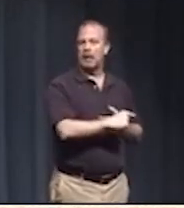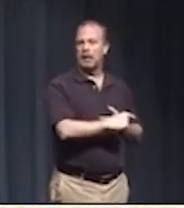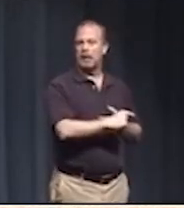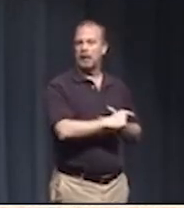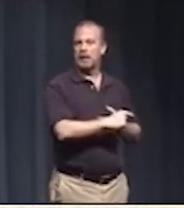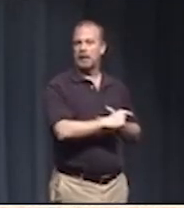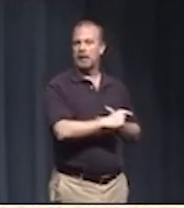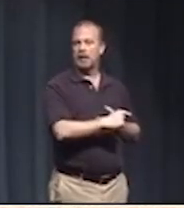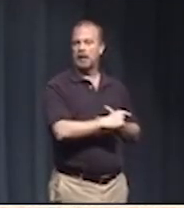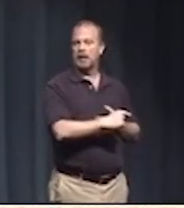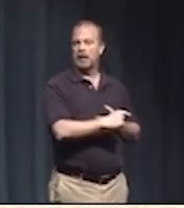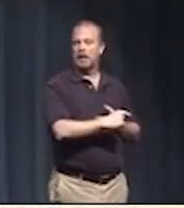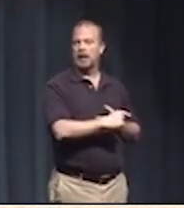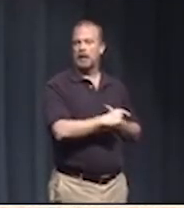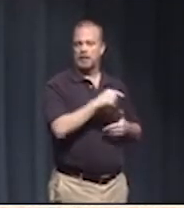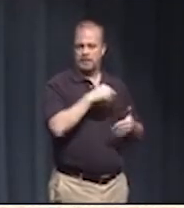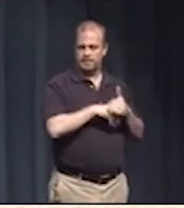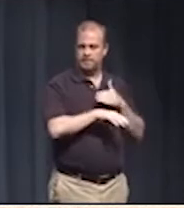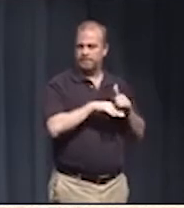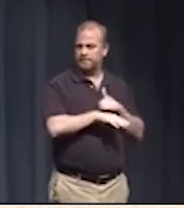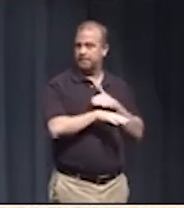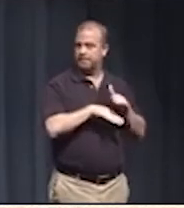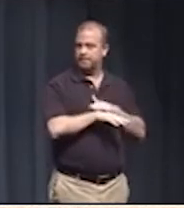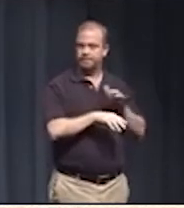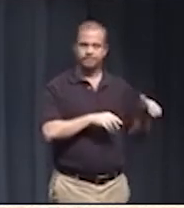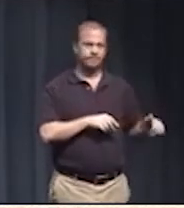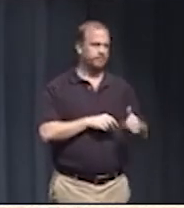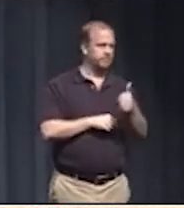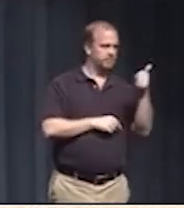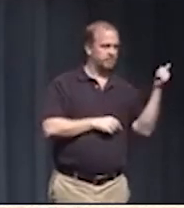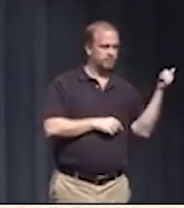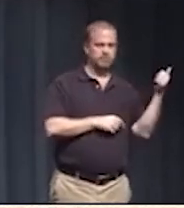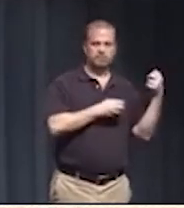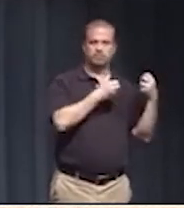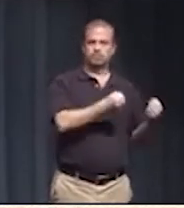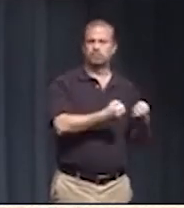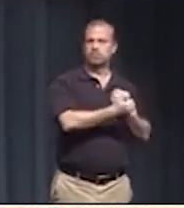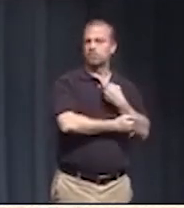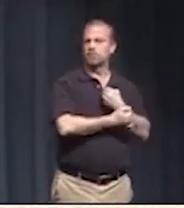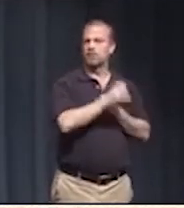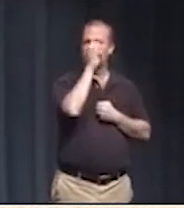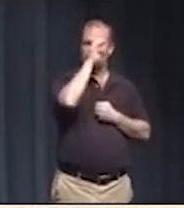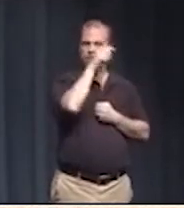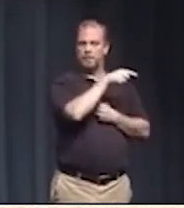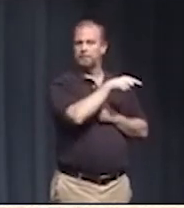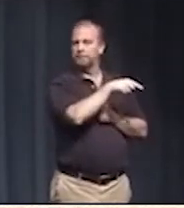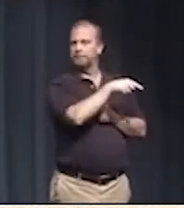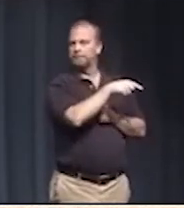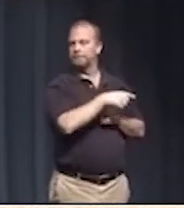the offspring of one of the strongest countries in Europe.